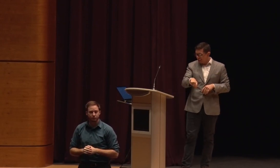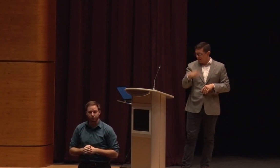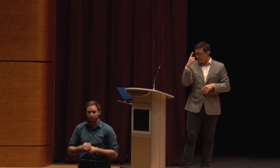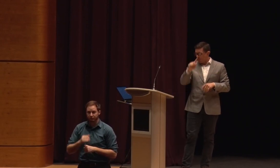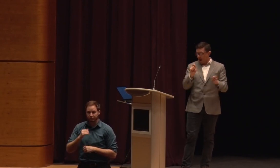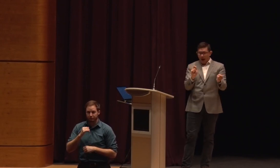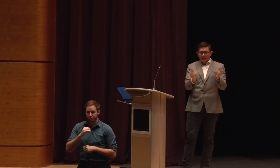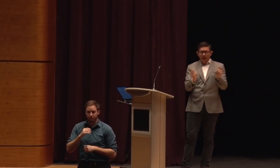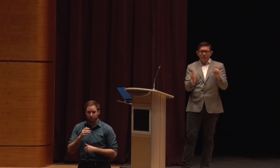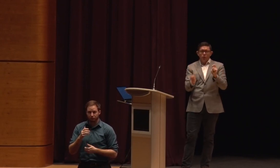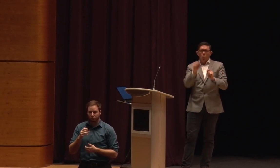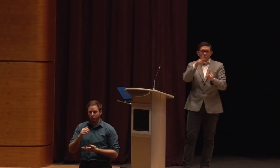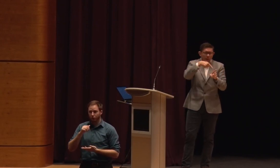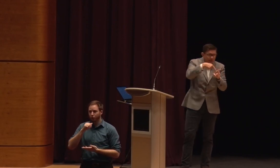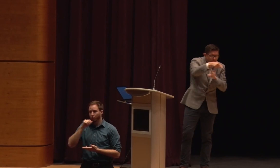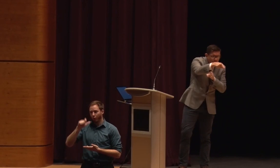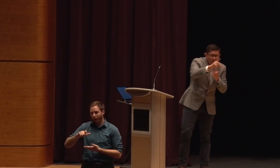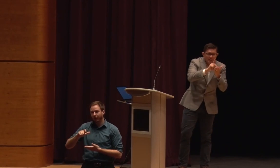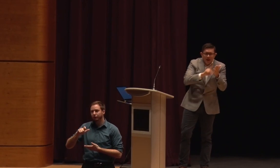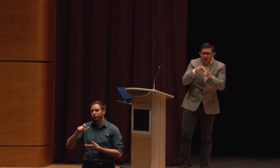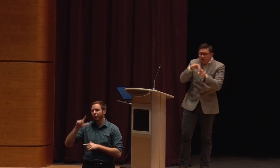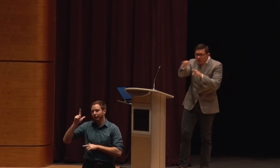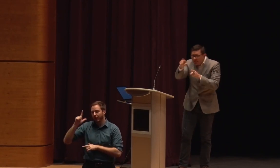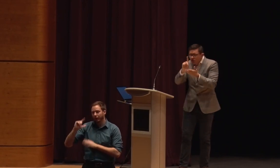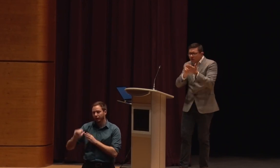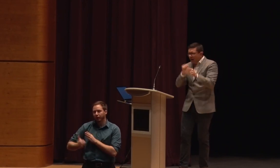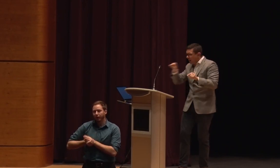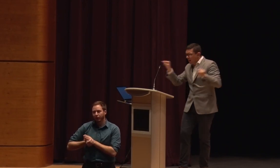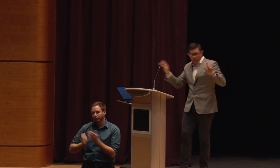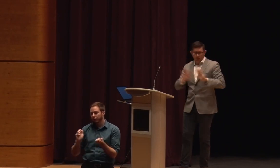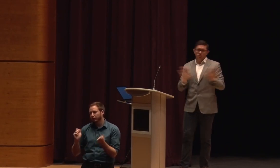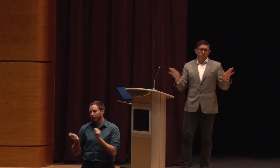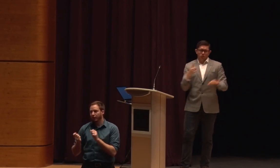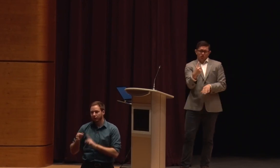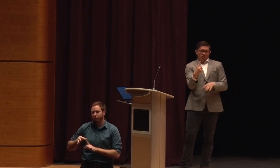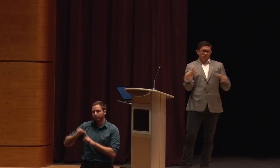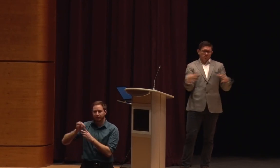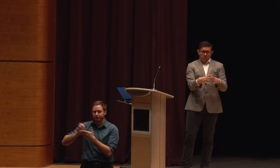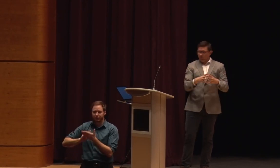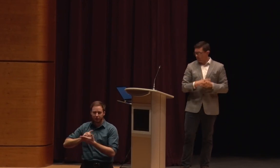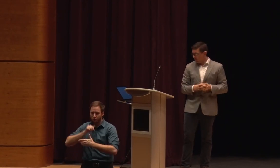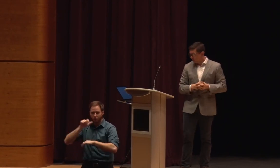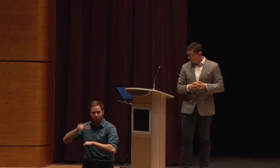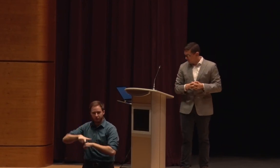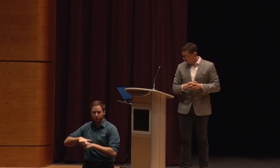Without the need for adaptation or specialized design.